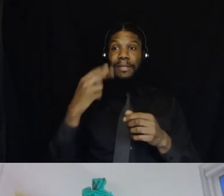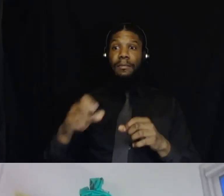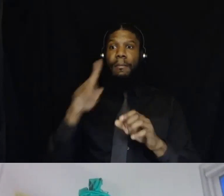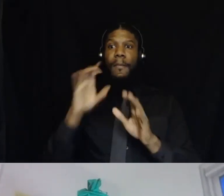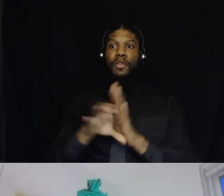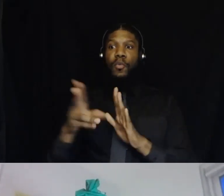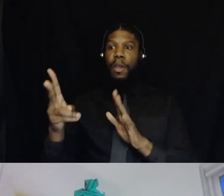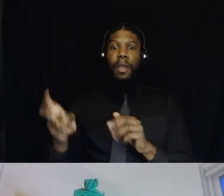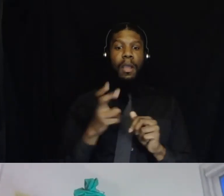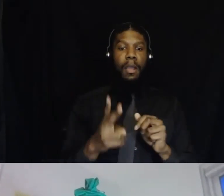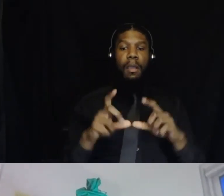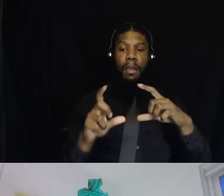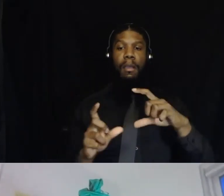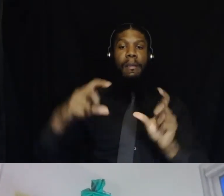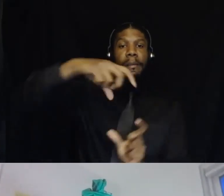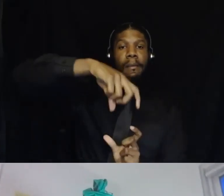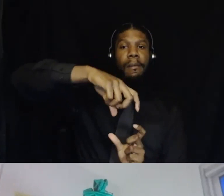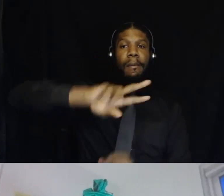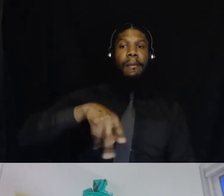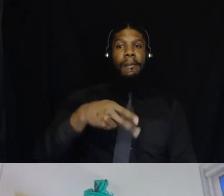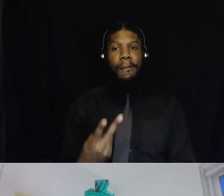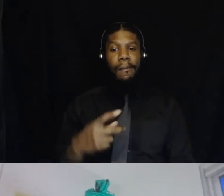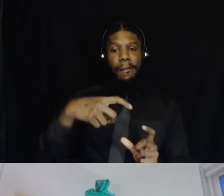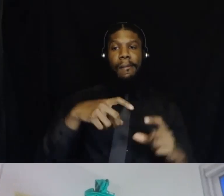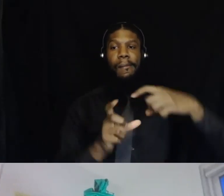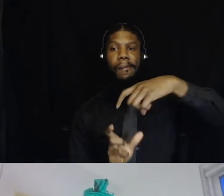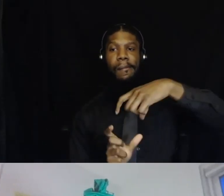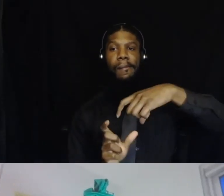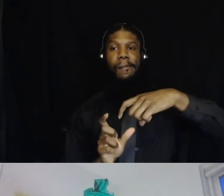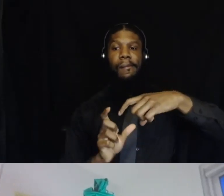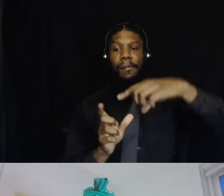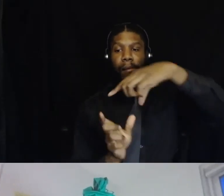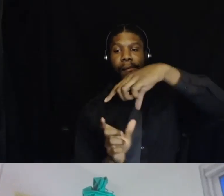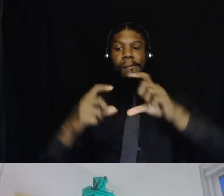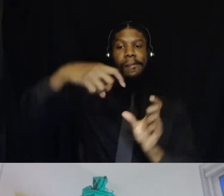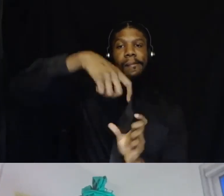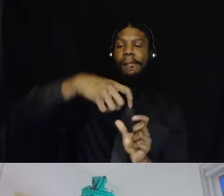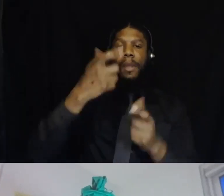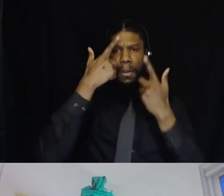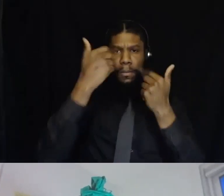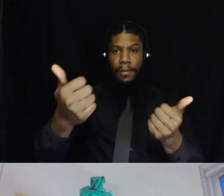side, sideways. Some images can be repeated several times.